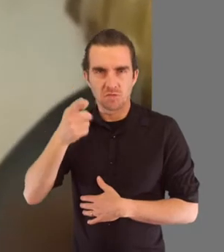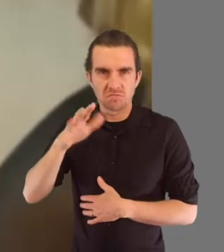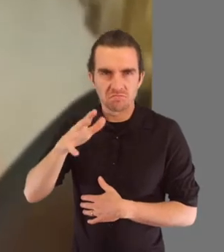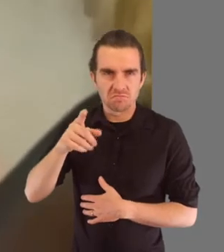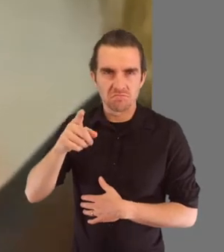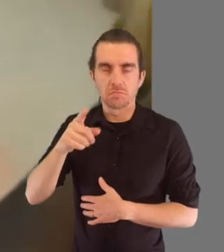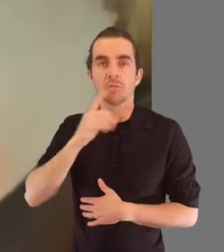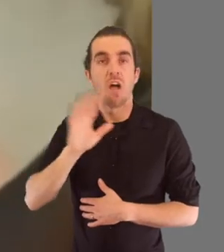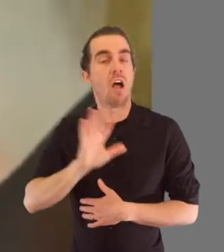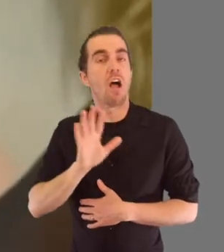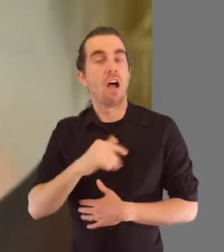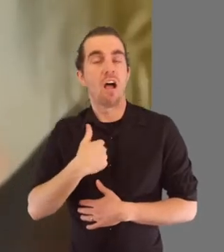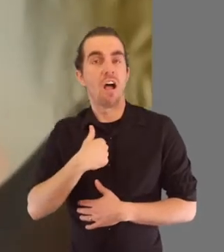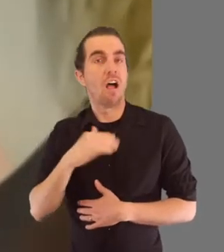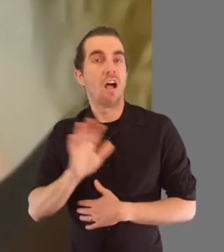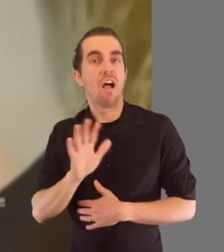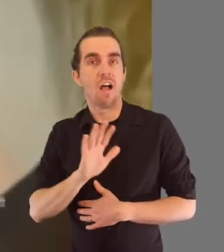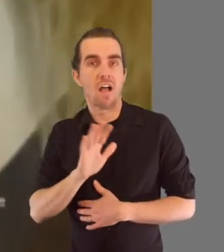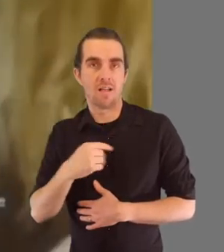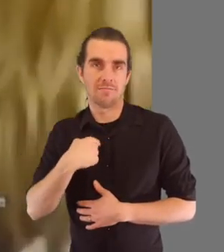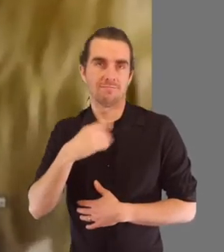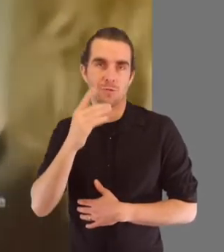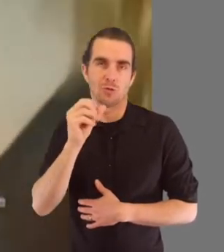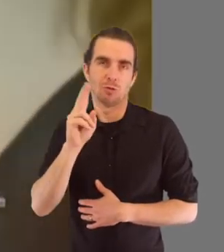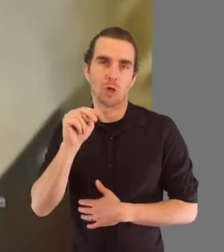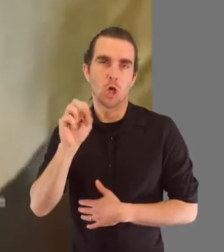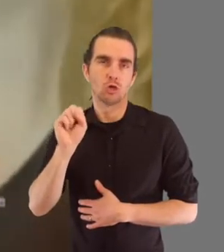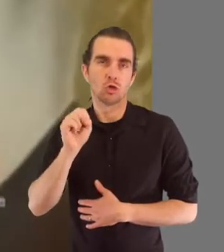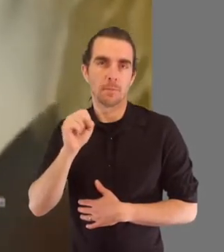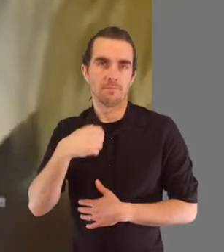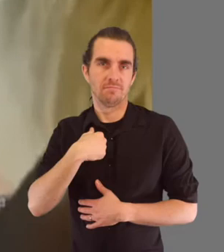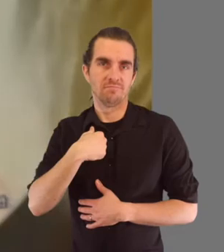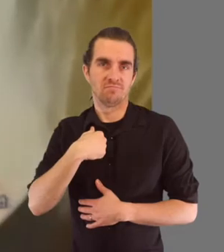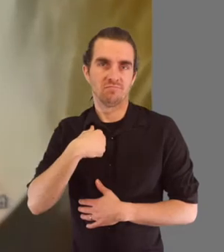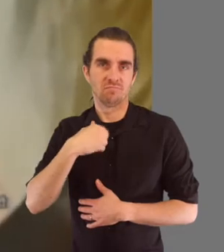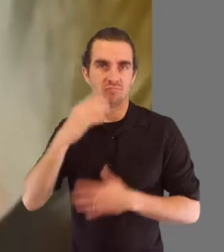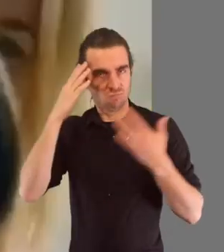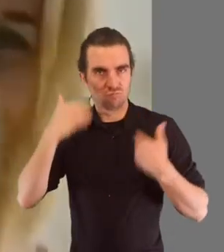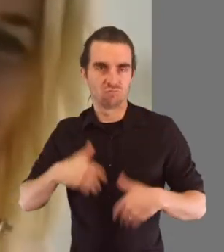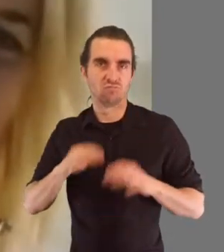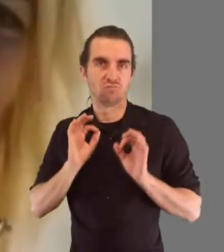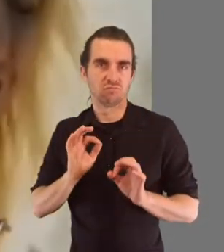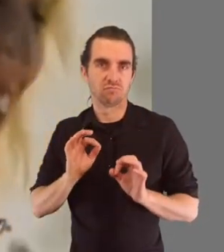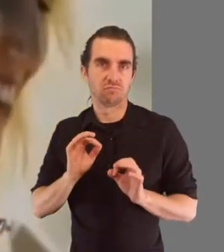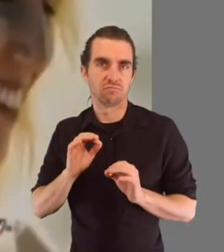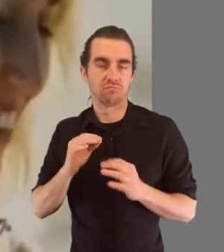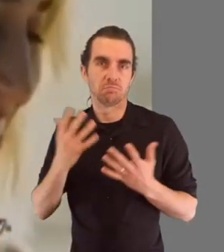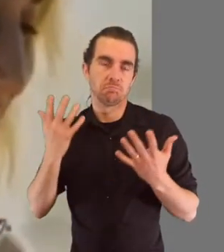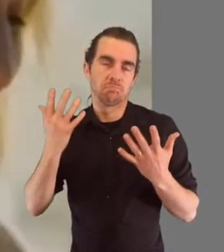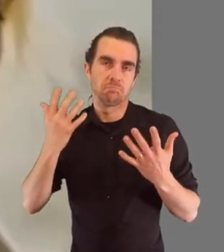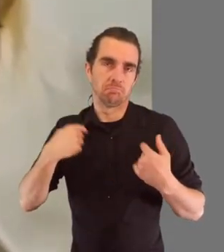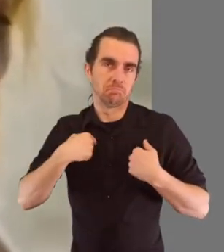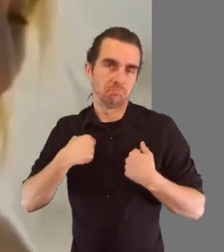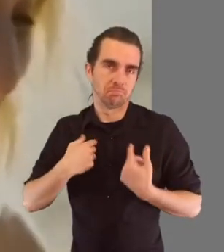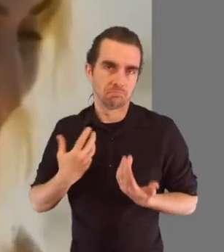that. Not at all. I am Down syndrome from head to toe, not just some small version of it. I mean, the